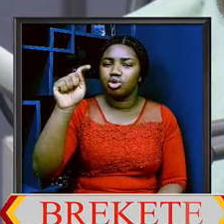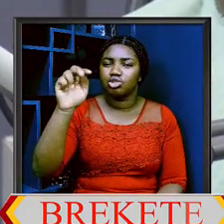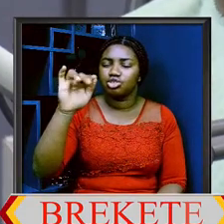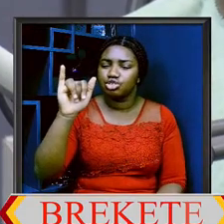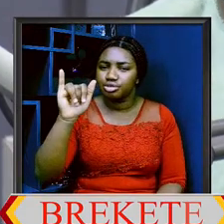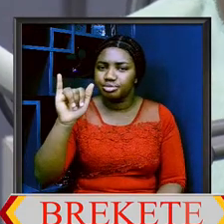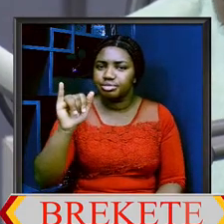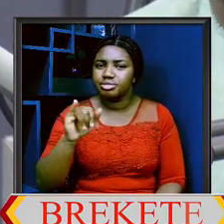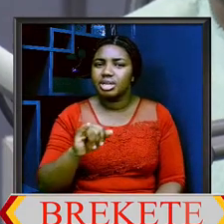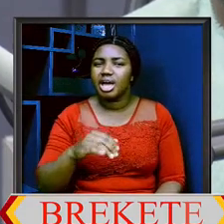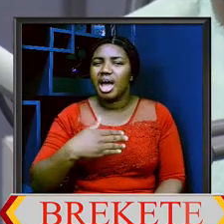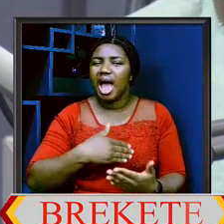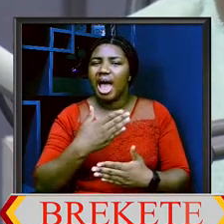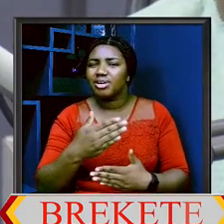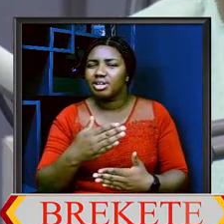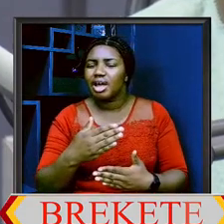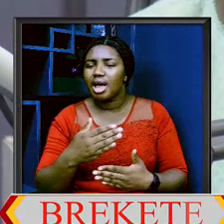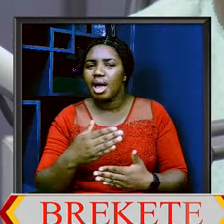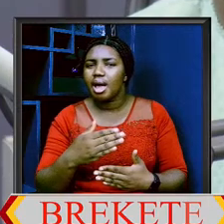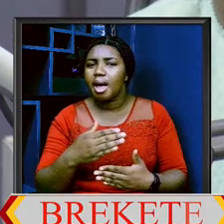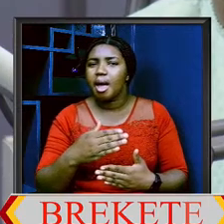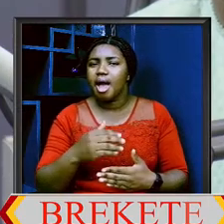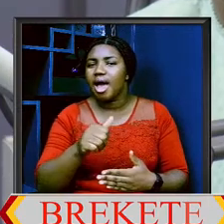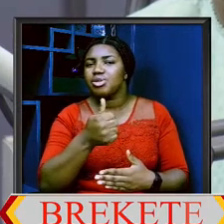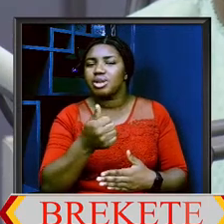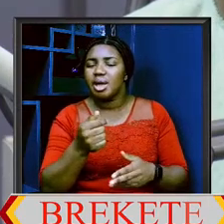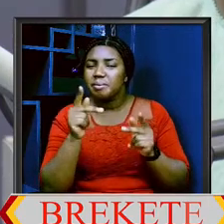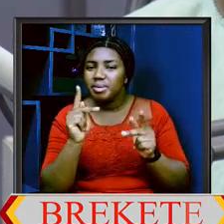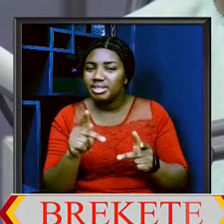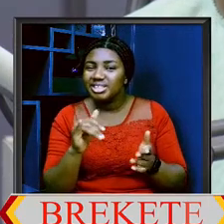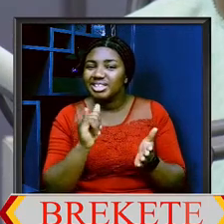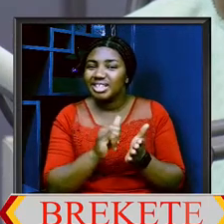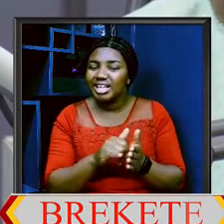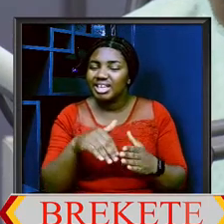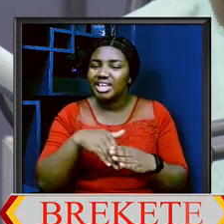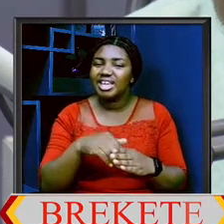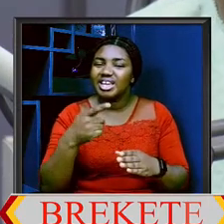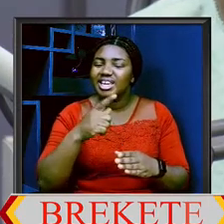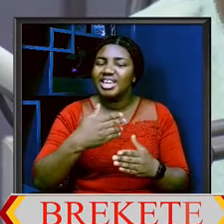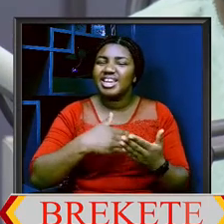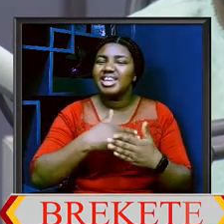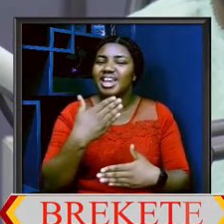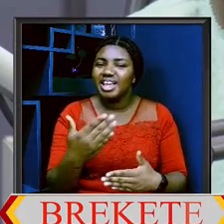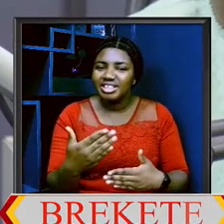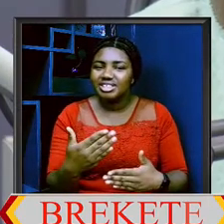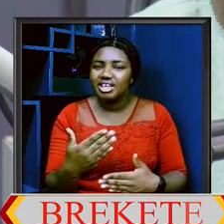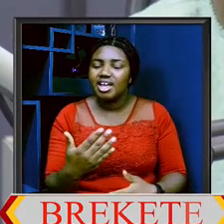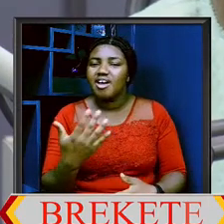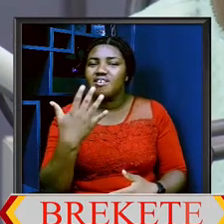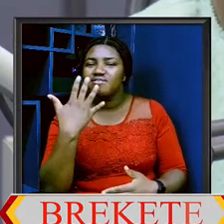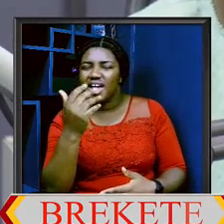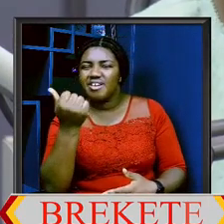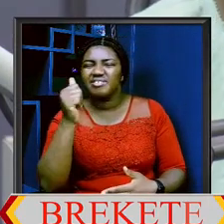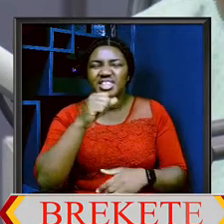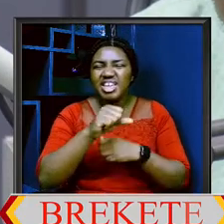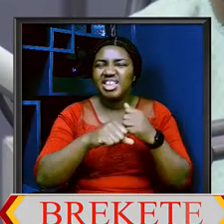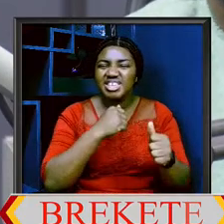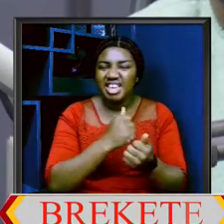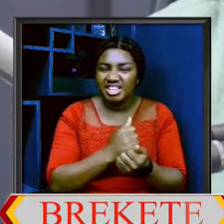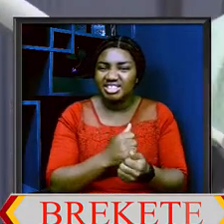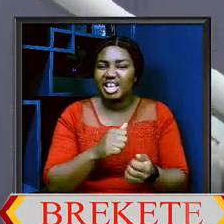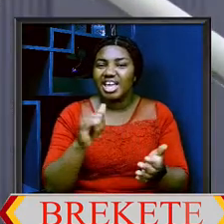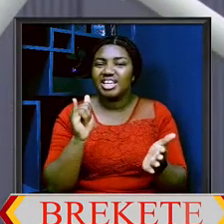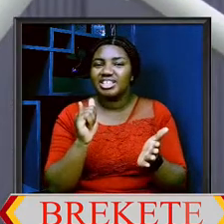we be say in the next 5 10 years you go to export Talent out of Nigeria he